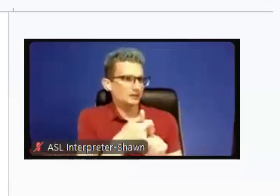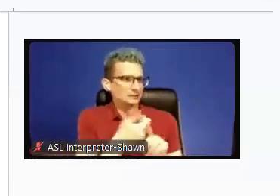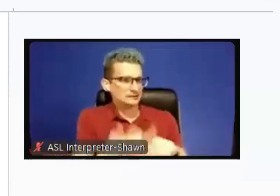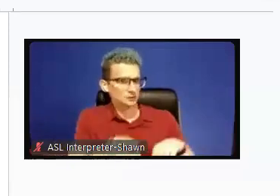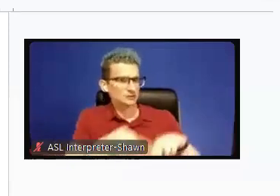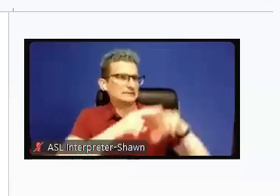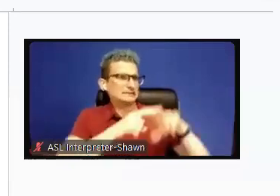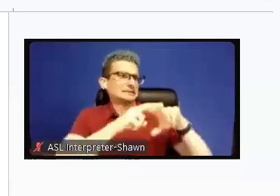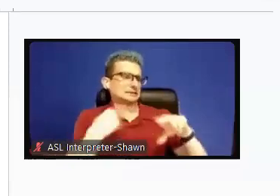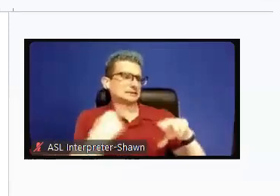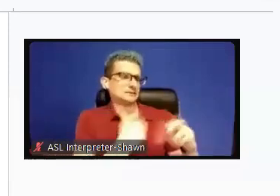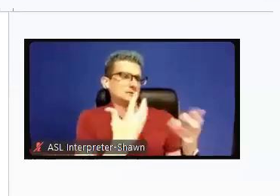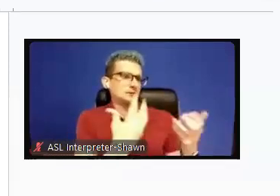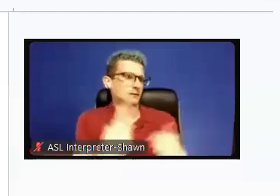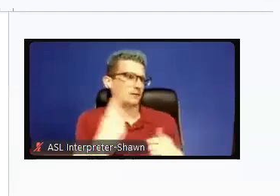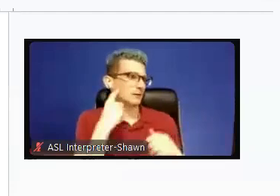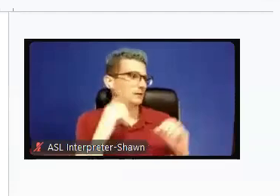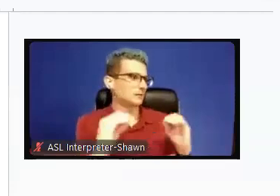that.